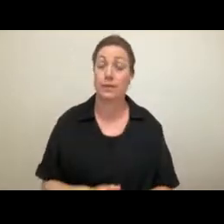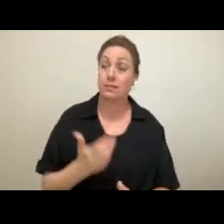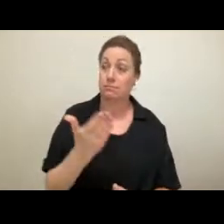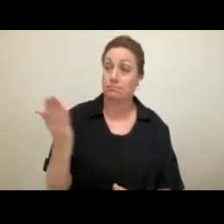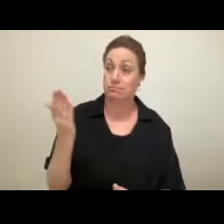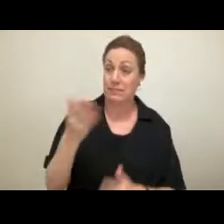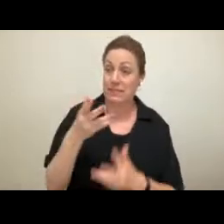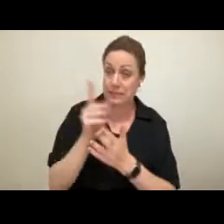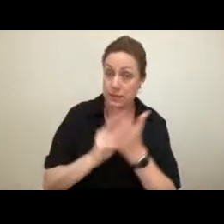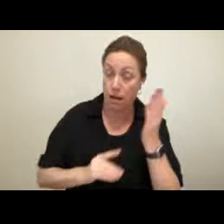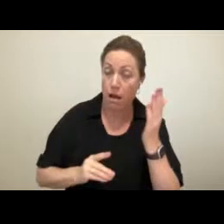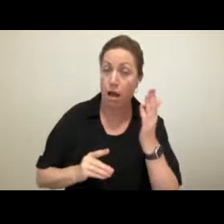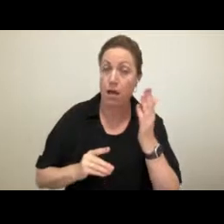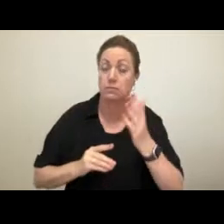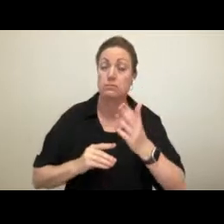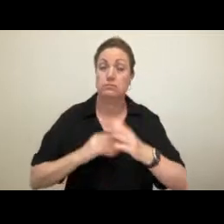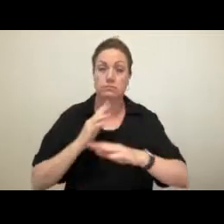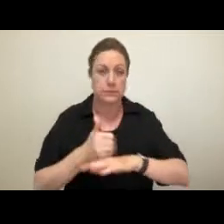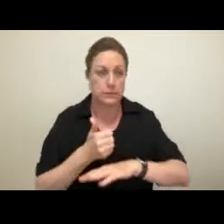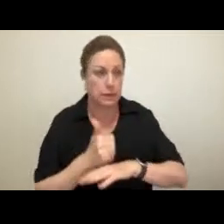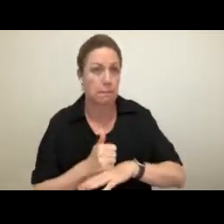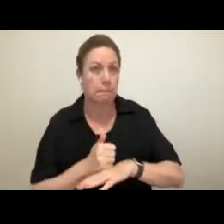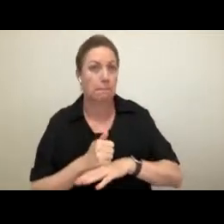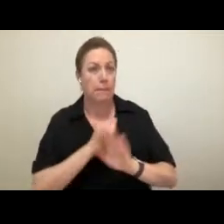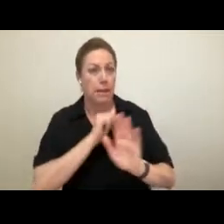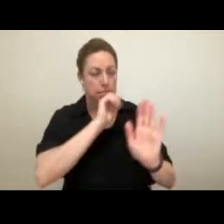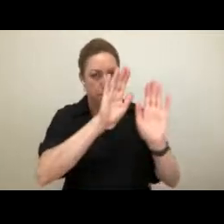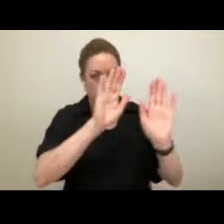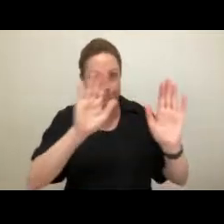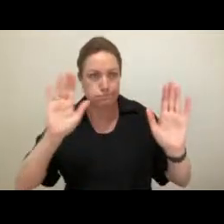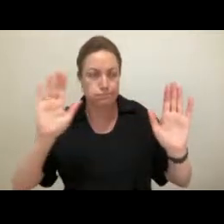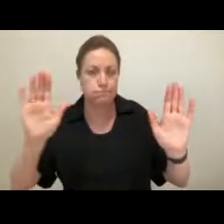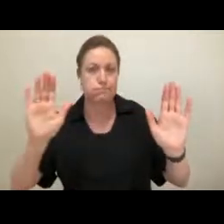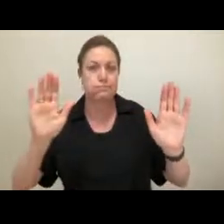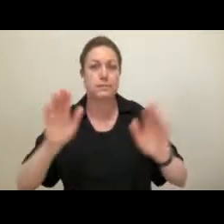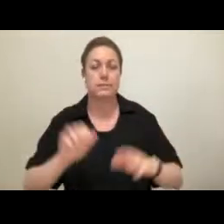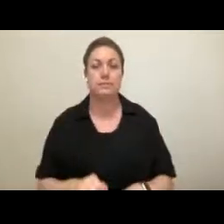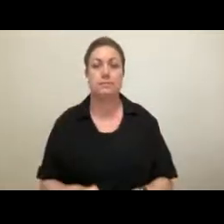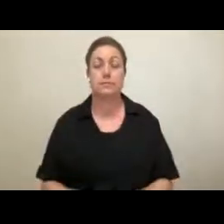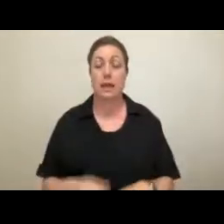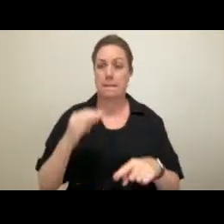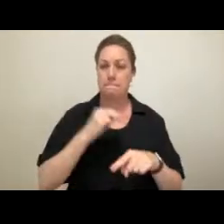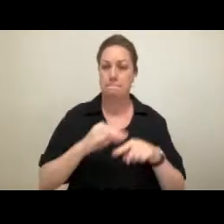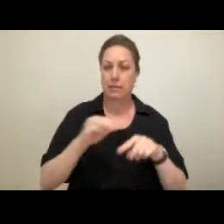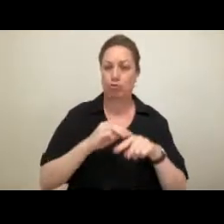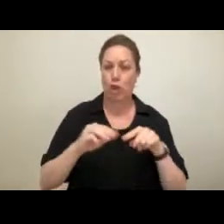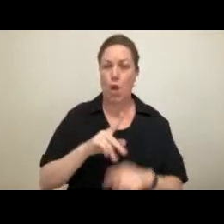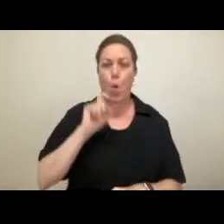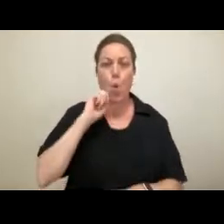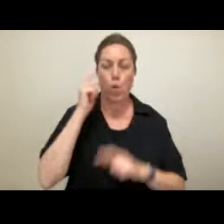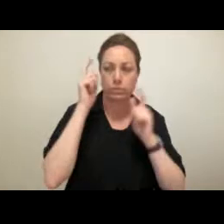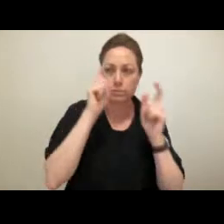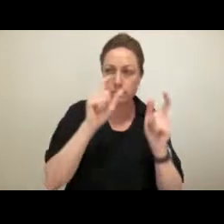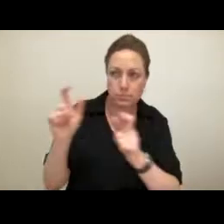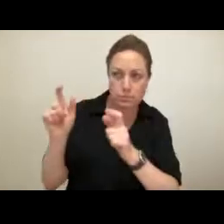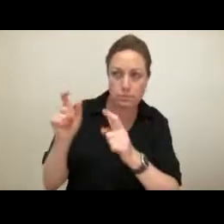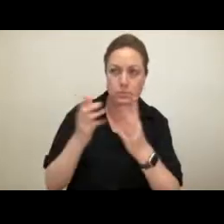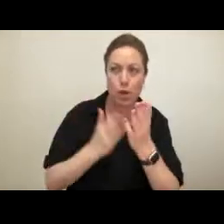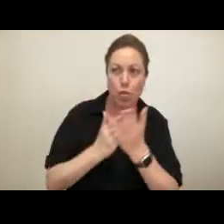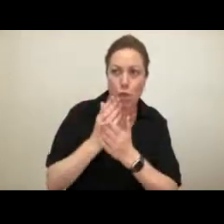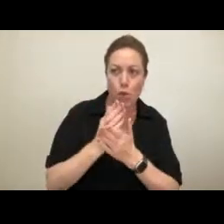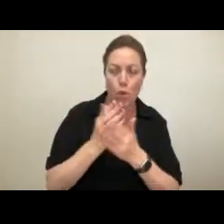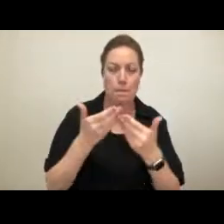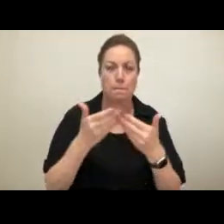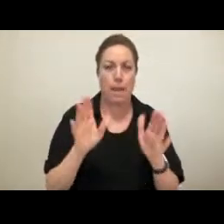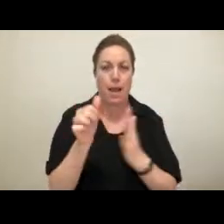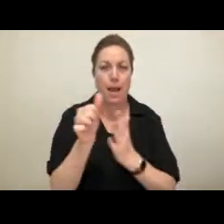and installation. Again, Sydney Metro will provide oversight and approval through our Public Art Working Group. So we're